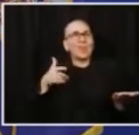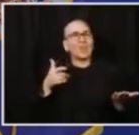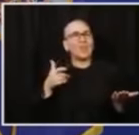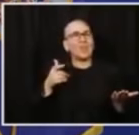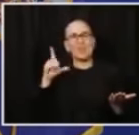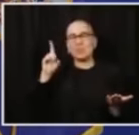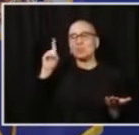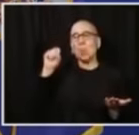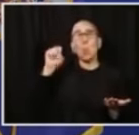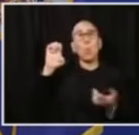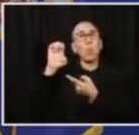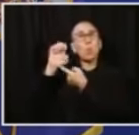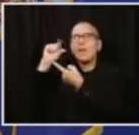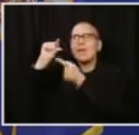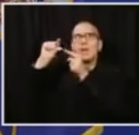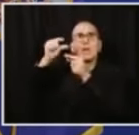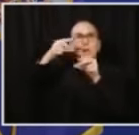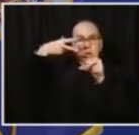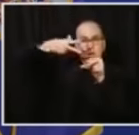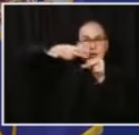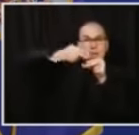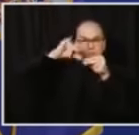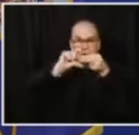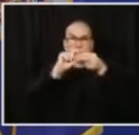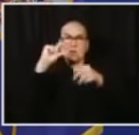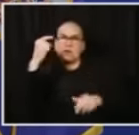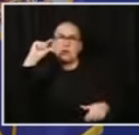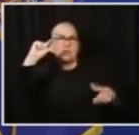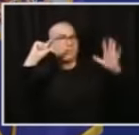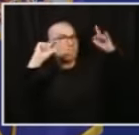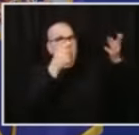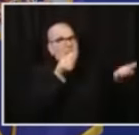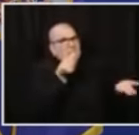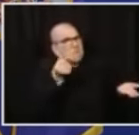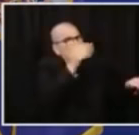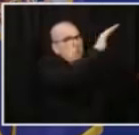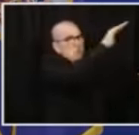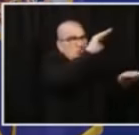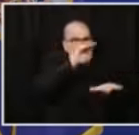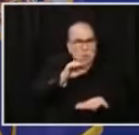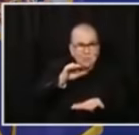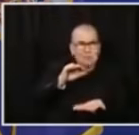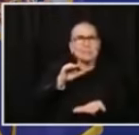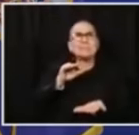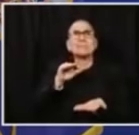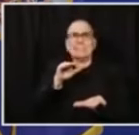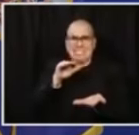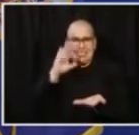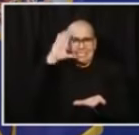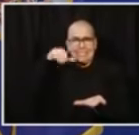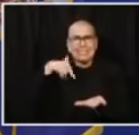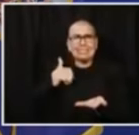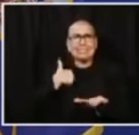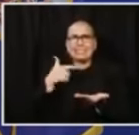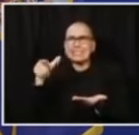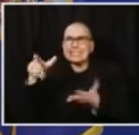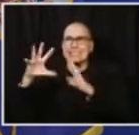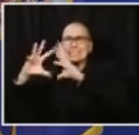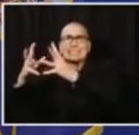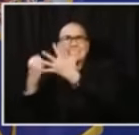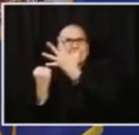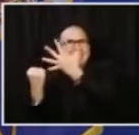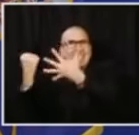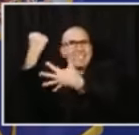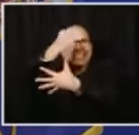that we're not going to be able to give as much vaccine as is needed, even for those highest priority populations in the first couple of